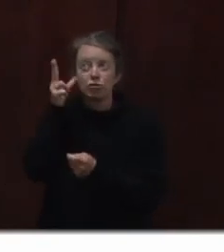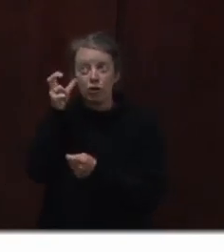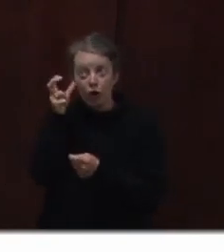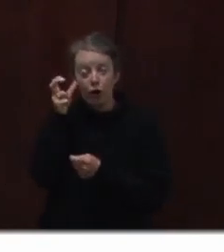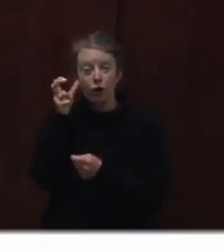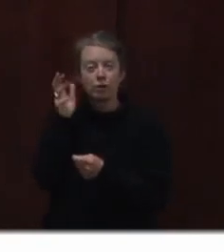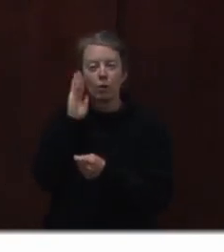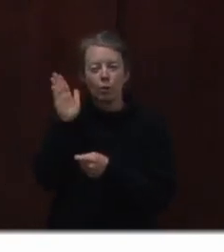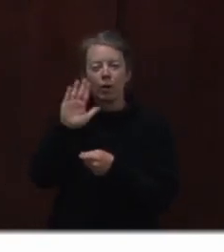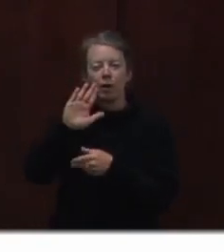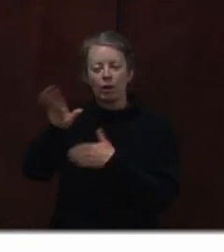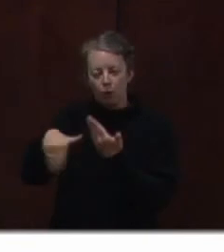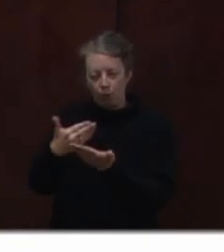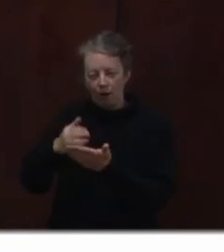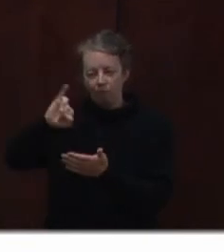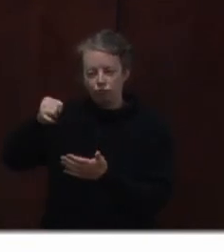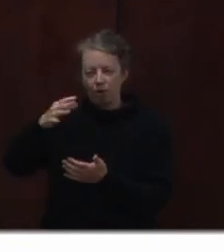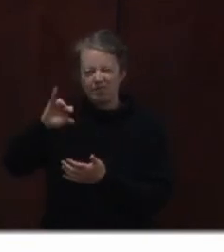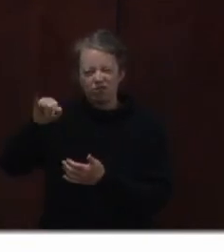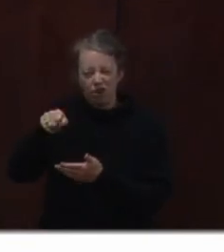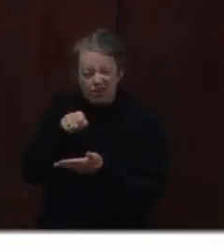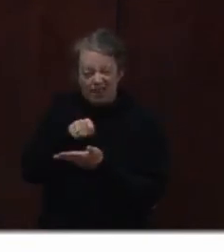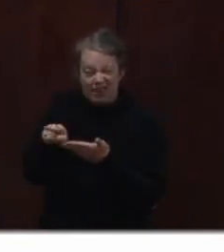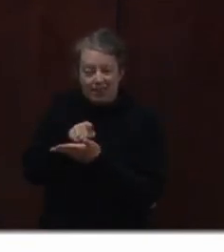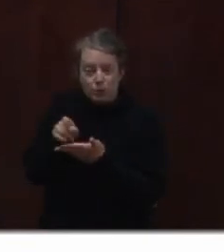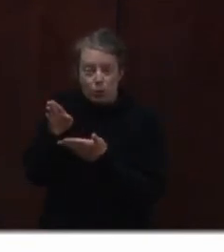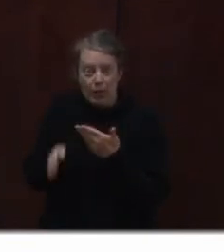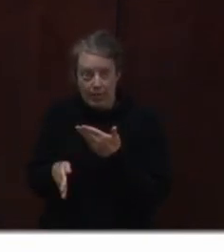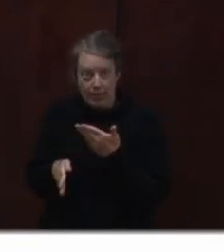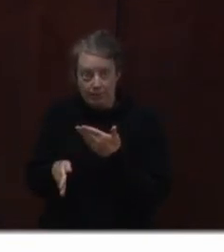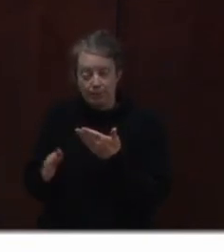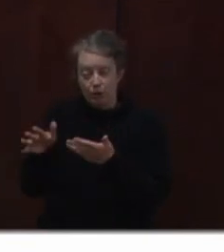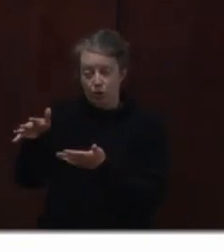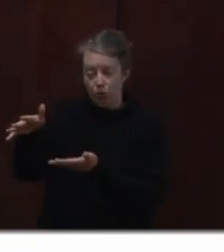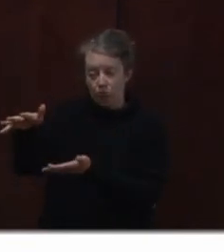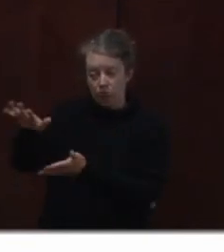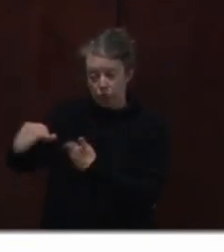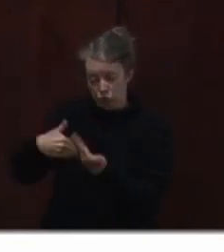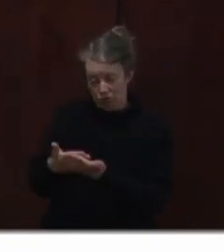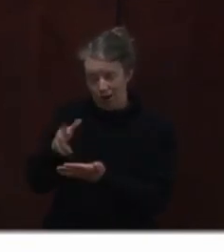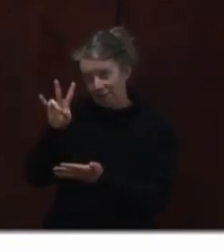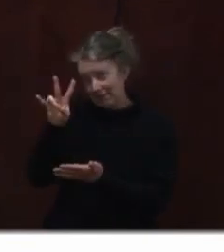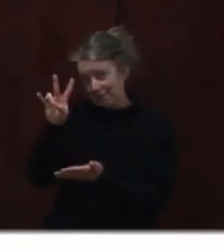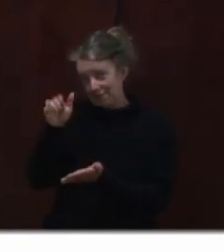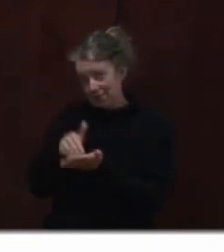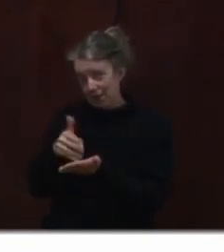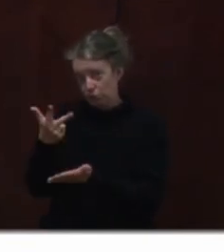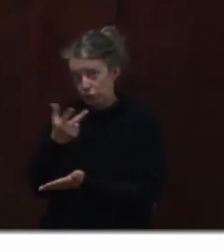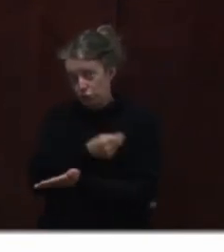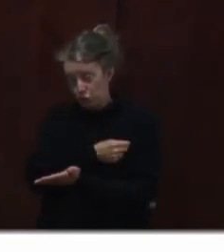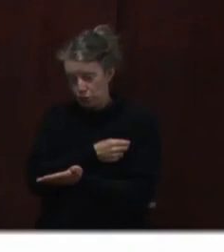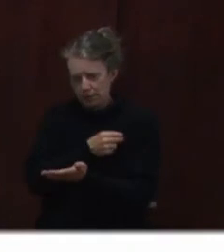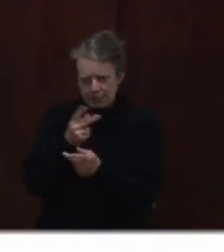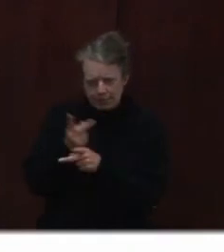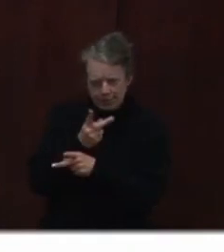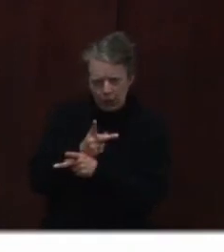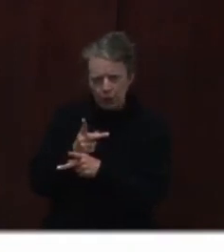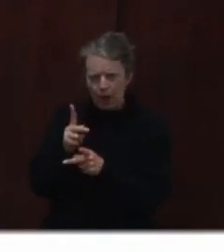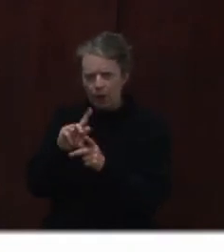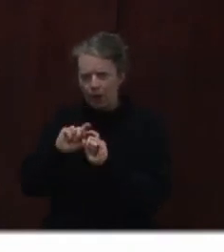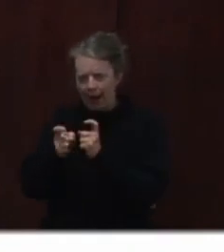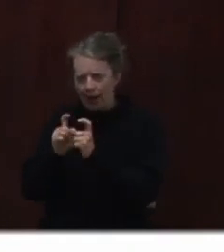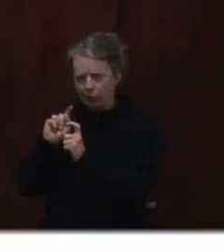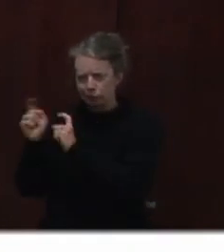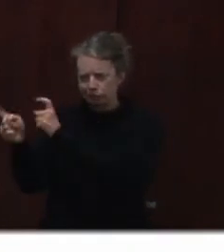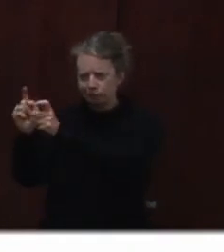over the weekend, and we're planning on how to distribute those 7,000 doses of the J&J throughout the